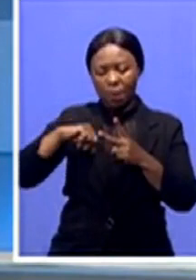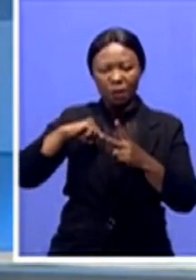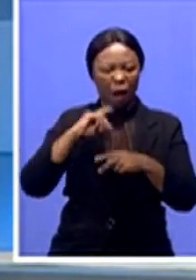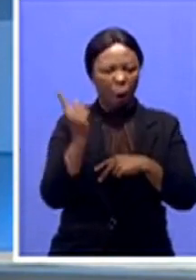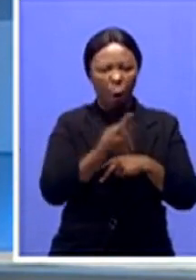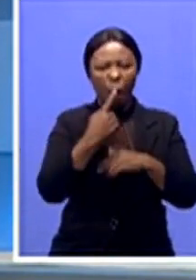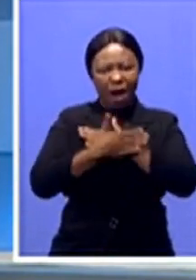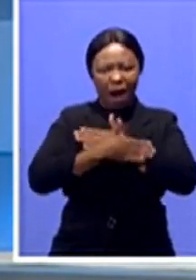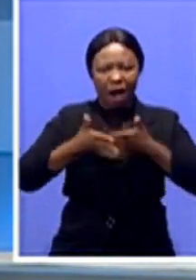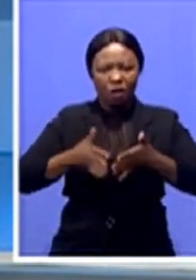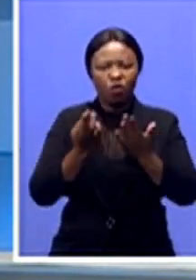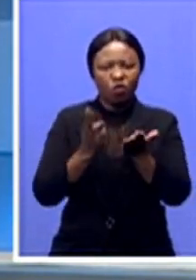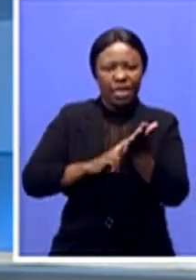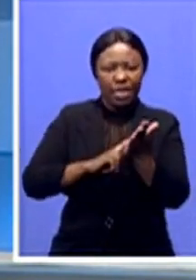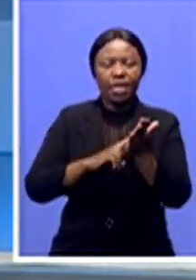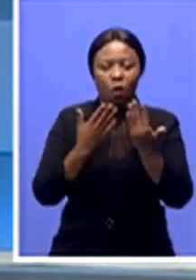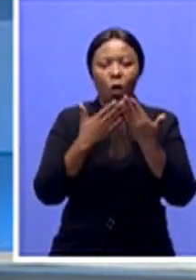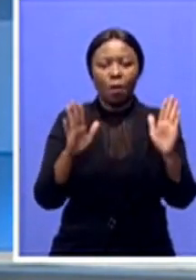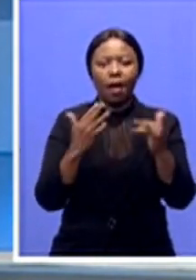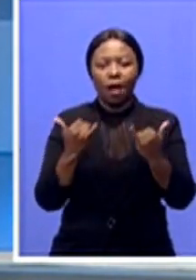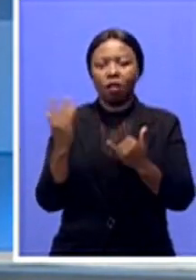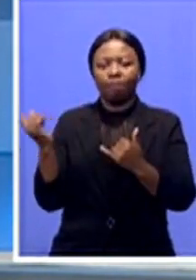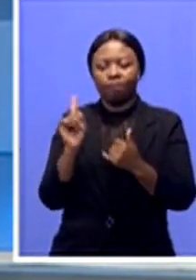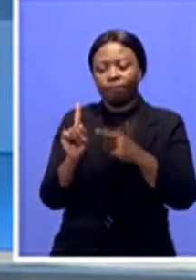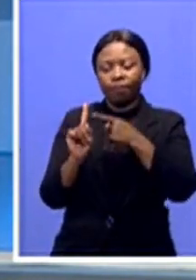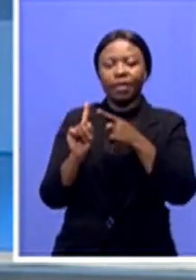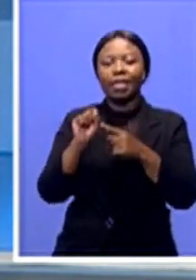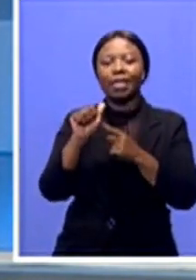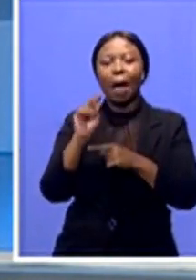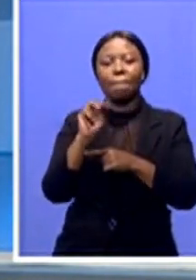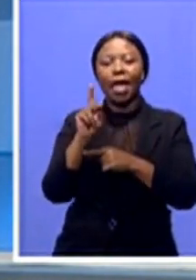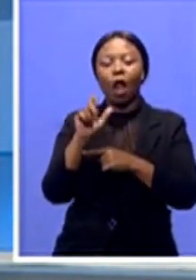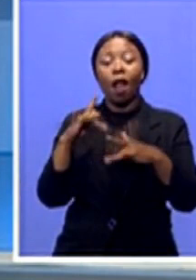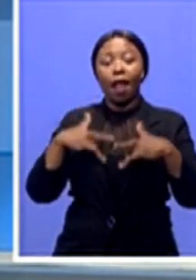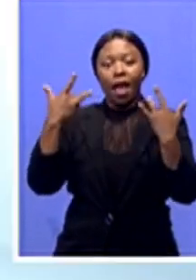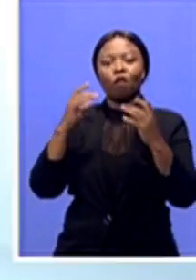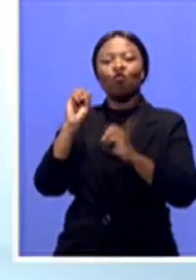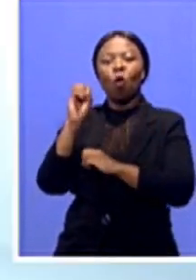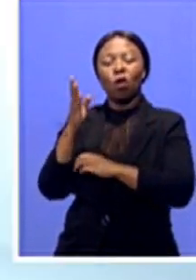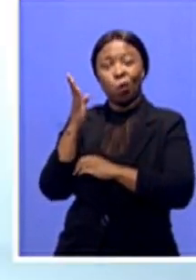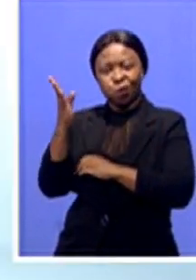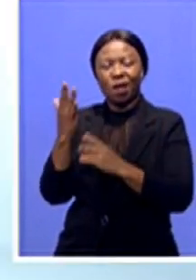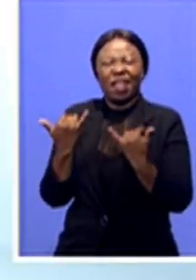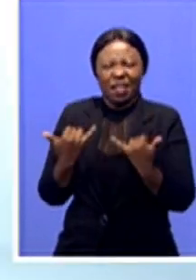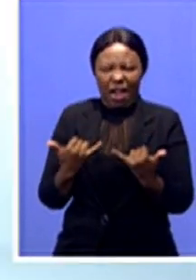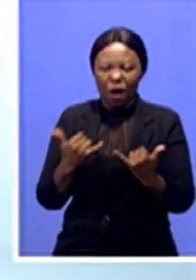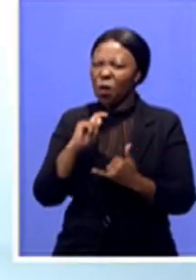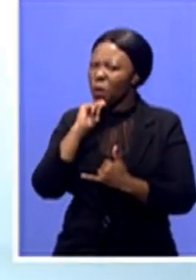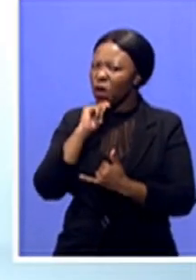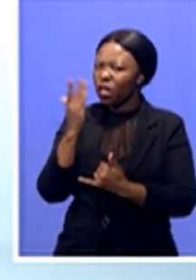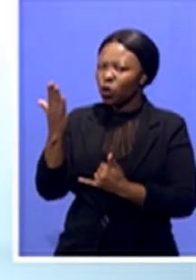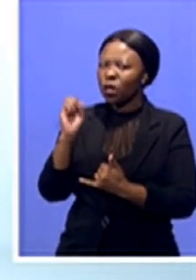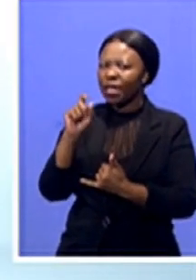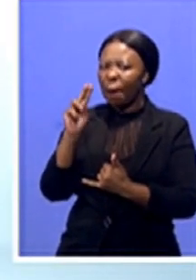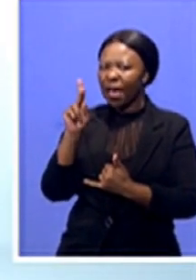opens. Let's bring in Samkele Maseko. He's live for us in Soweto right now. Samkele, very good morning to you. Busy morning